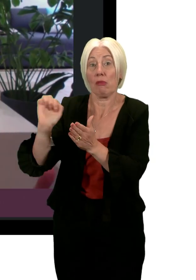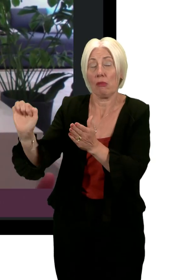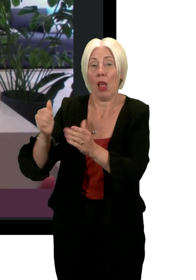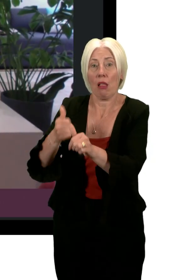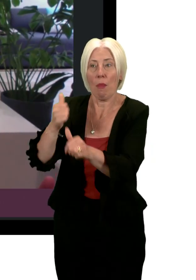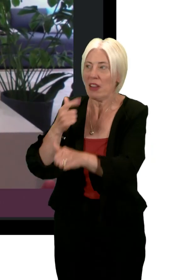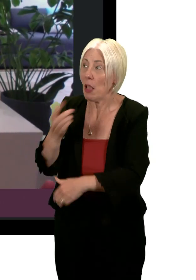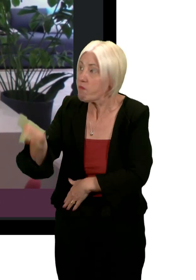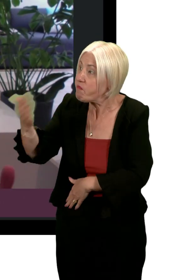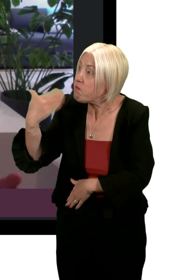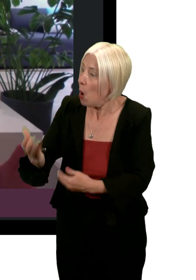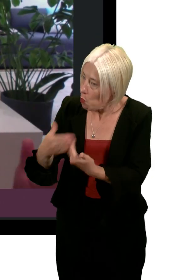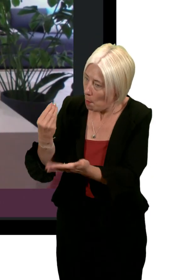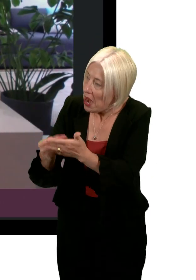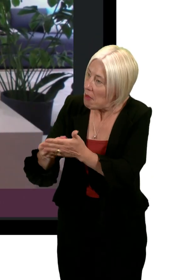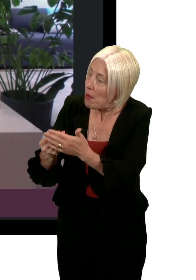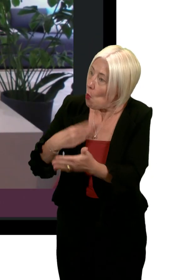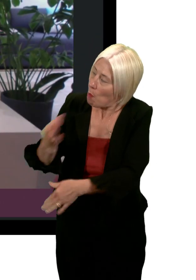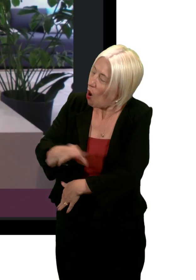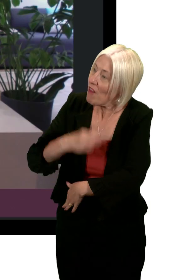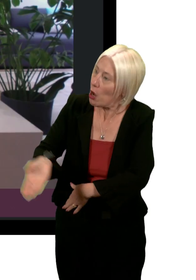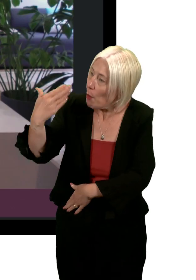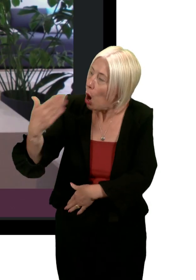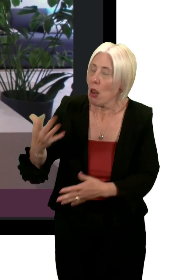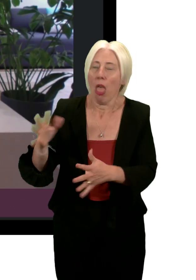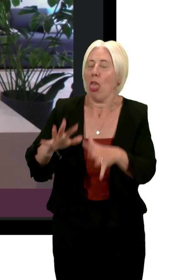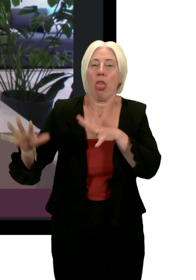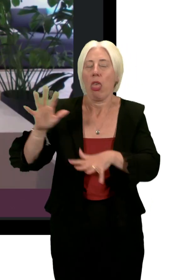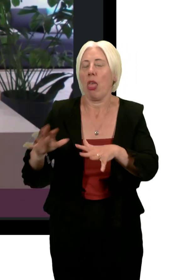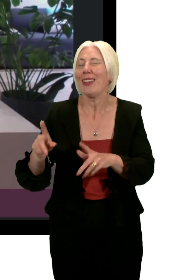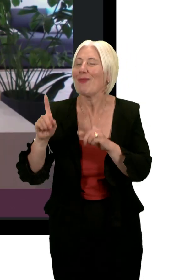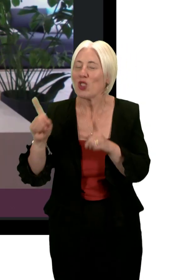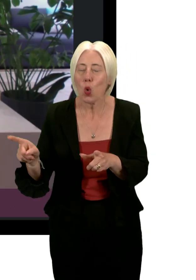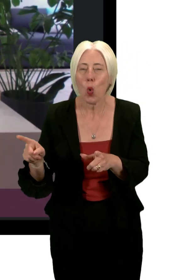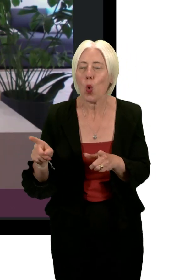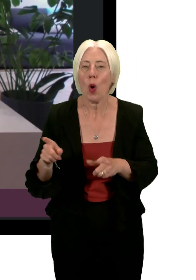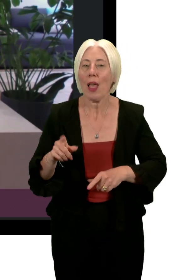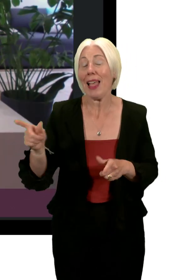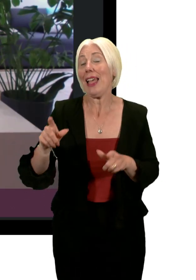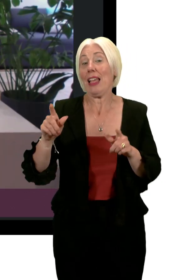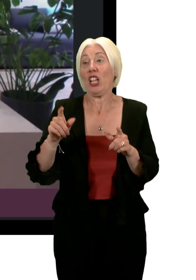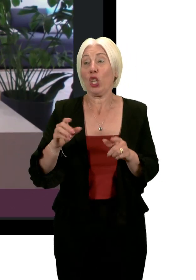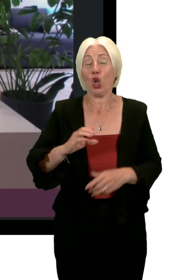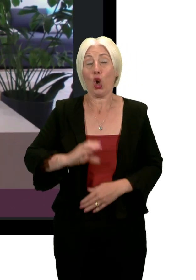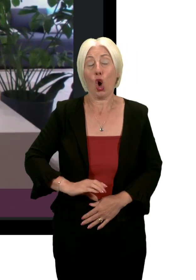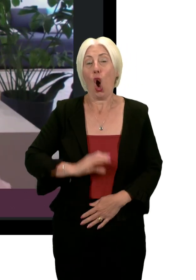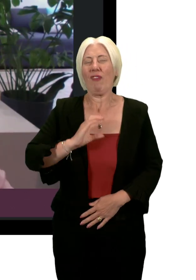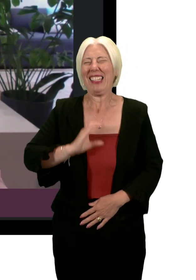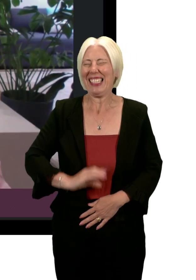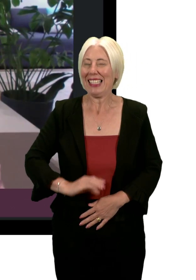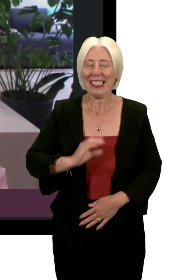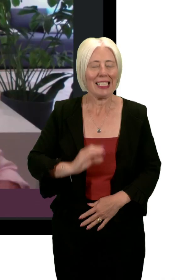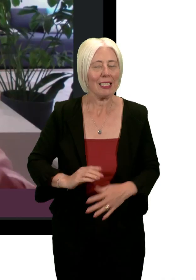think conflict of interest is a big deal. And I think one of the challenges, a lot of food conferences, international food conferences like the UN Food